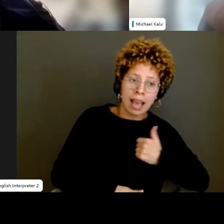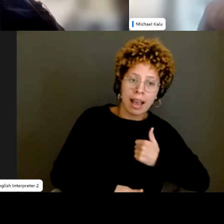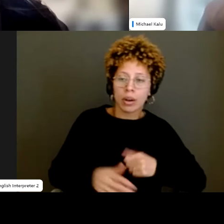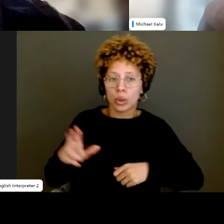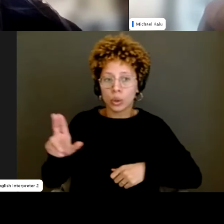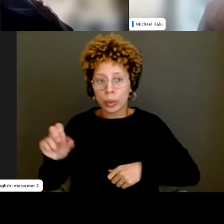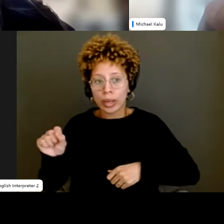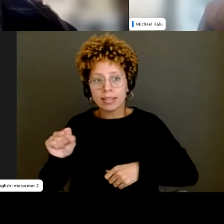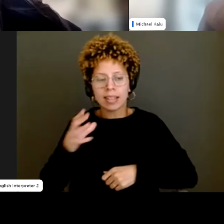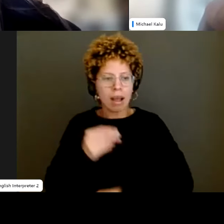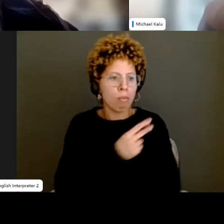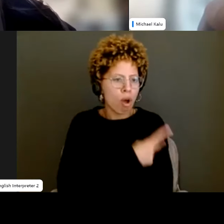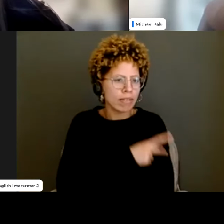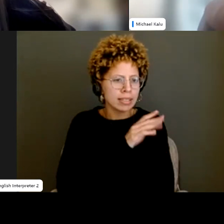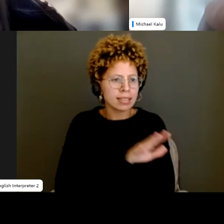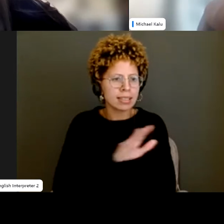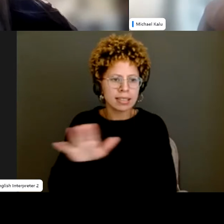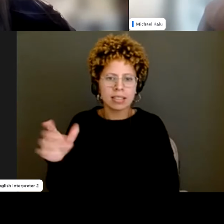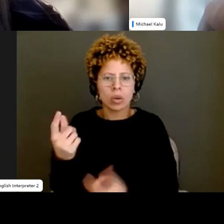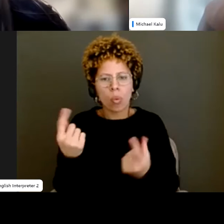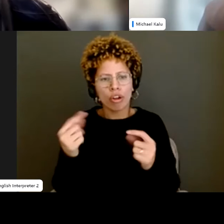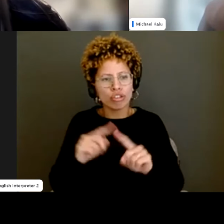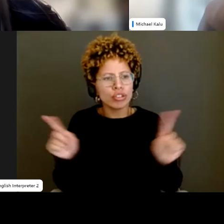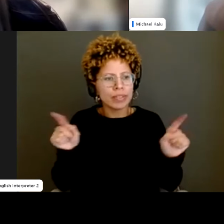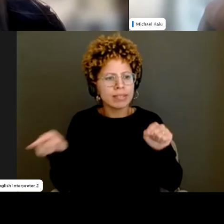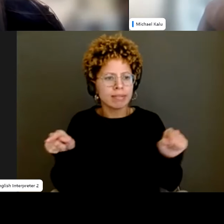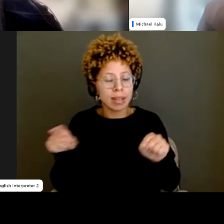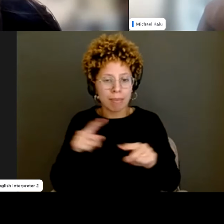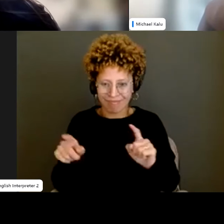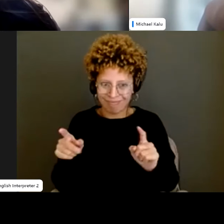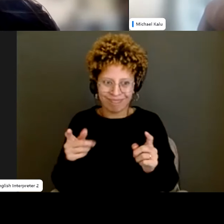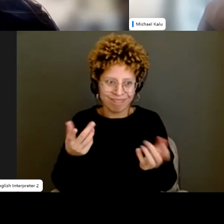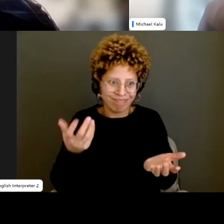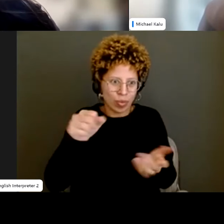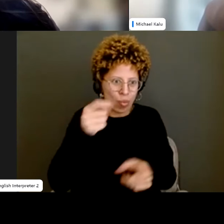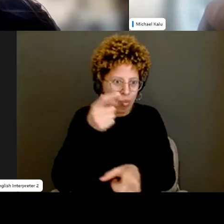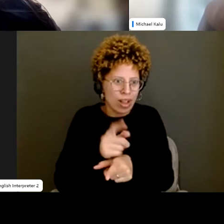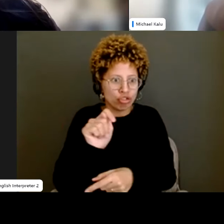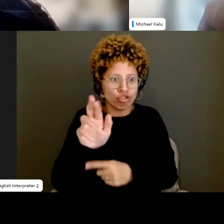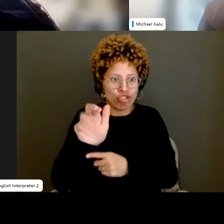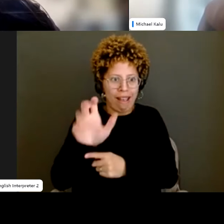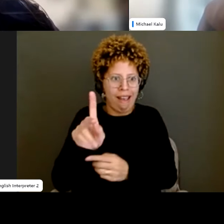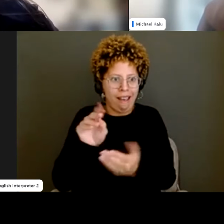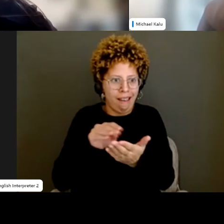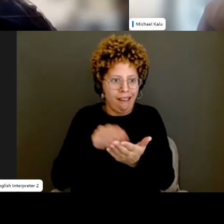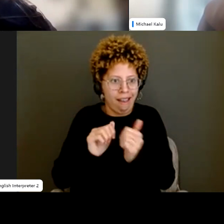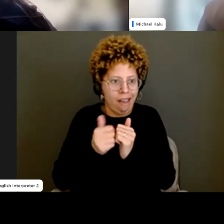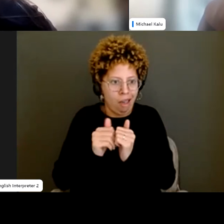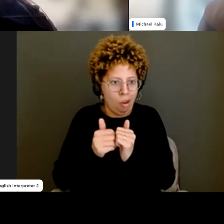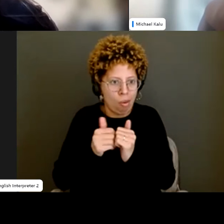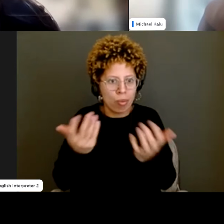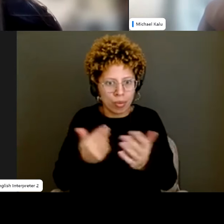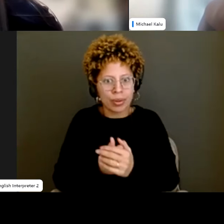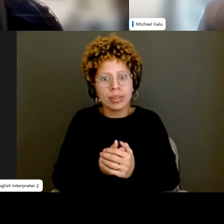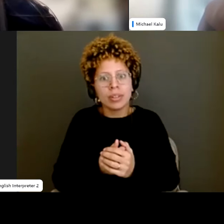think there is differences, but we don't really know how to track them specifically. The other question was, what